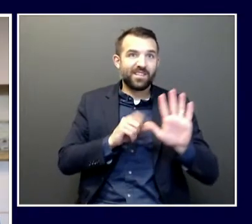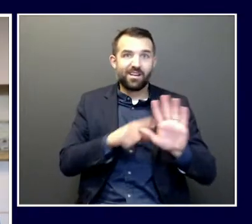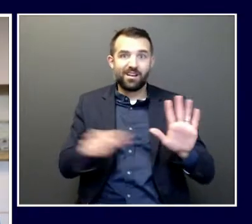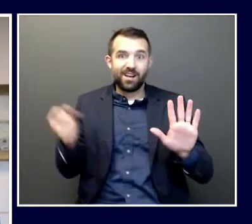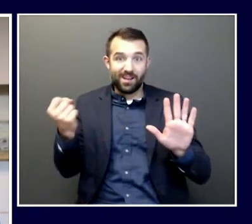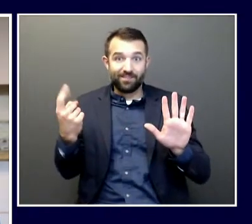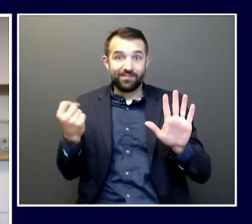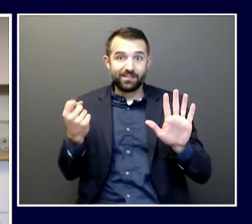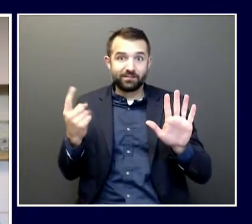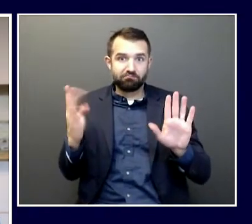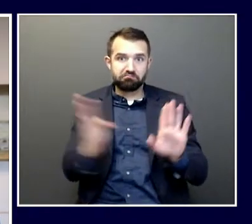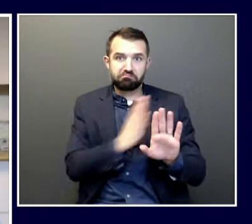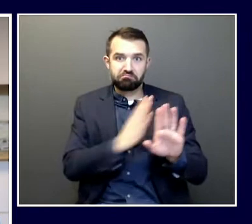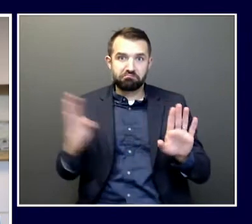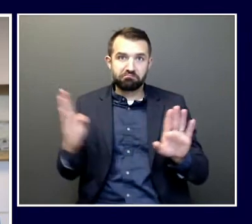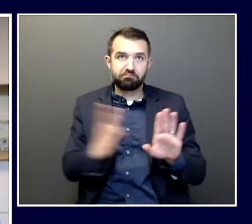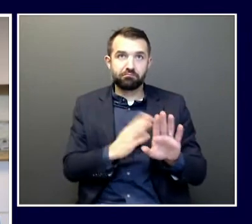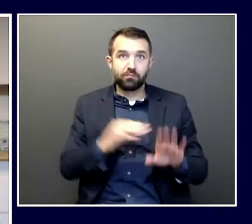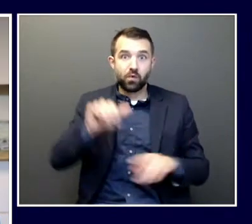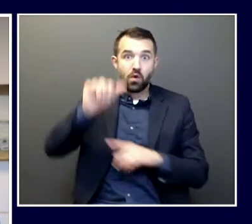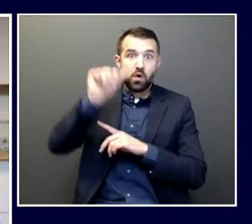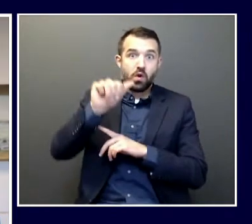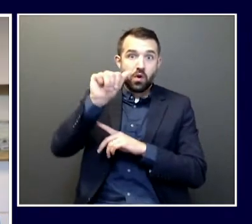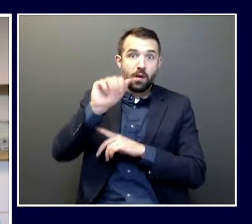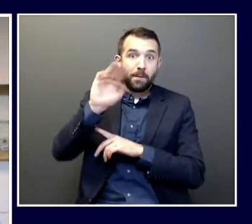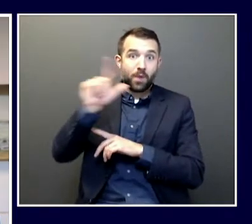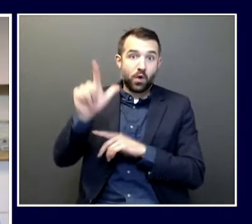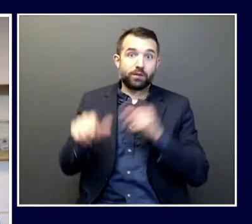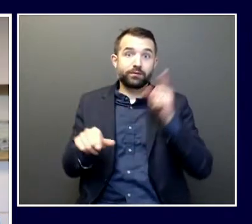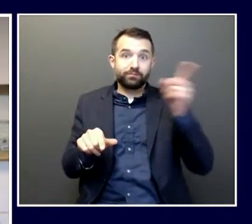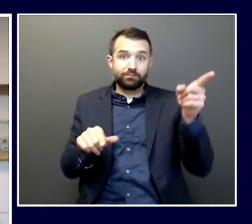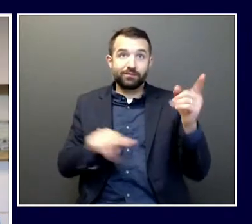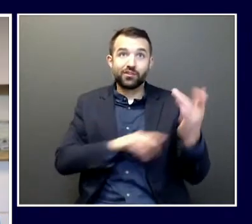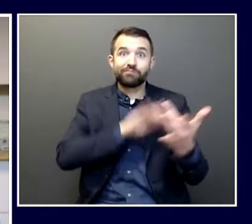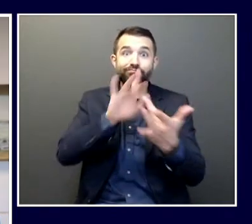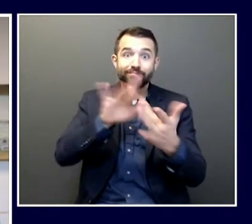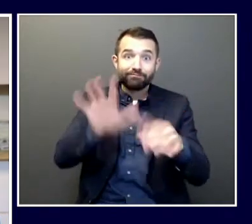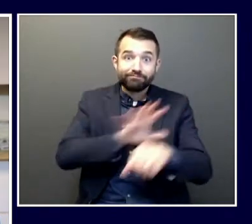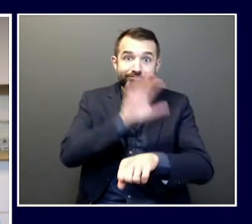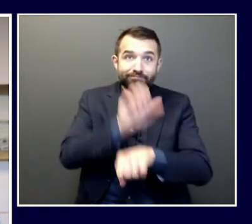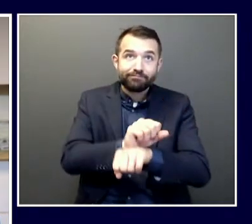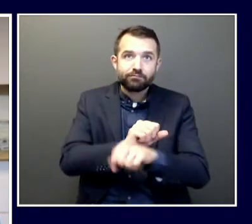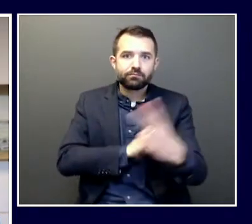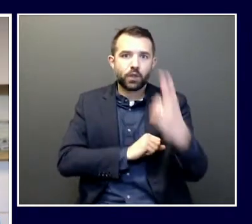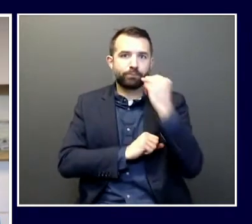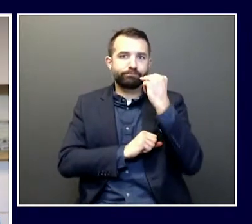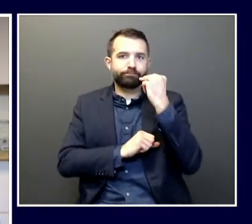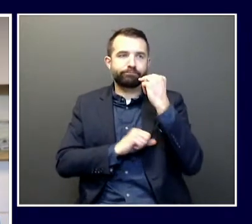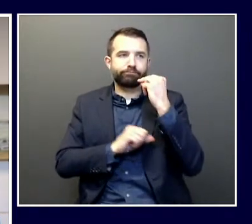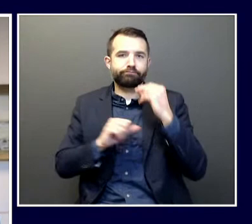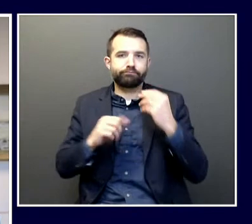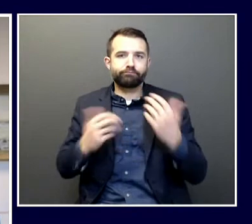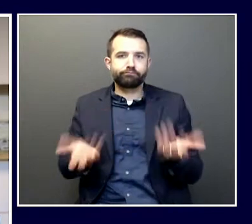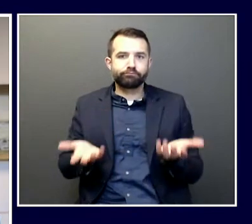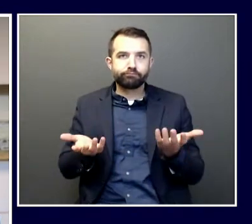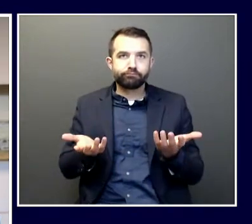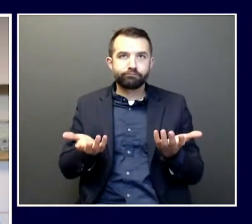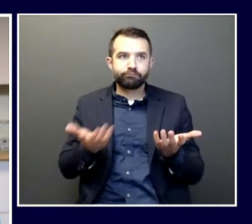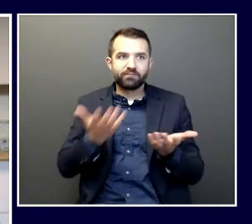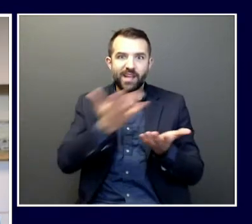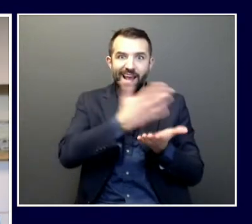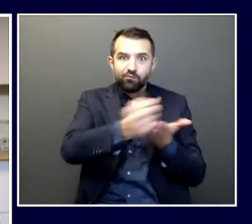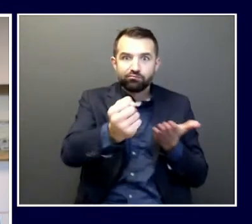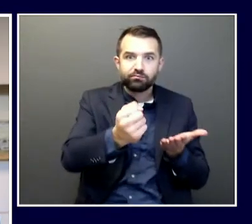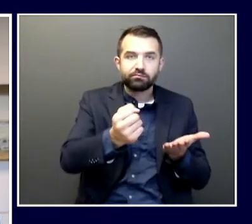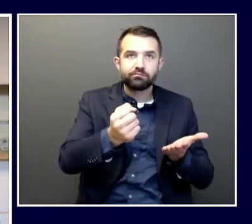that maybe they didn't have doses at the time. I have not had a chance to go and independently confirm that with the hospital, but the general theme